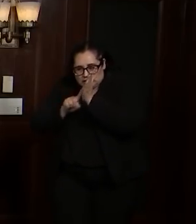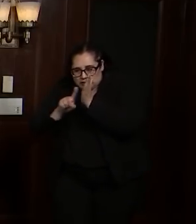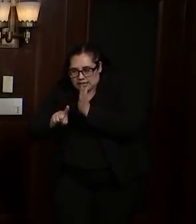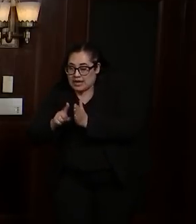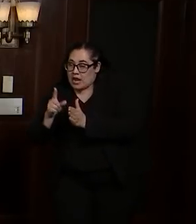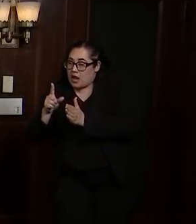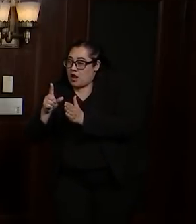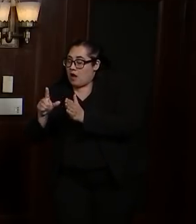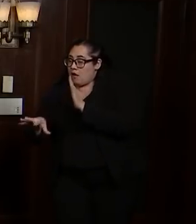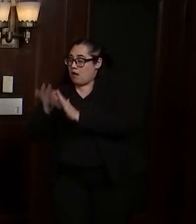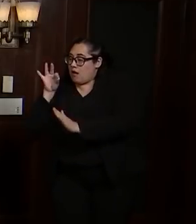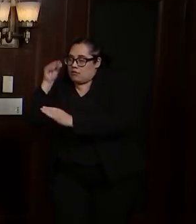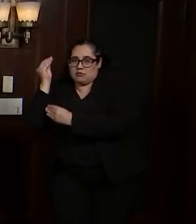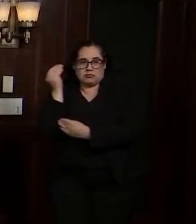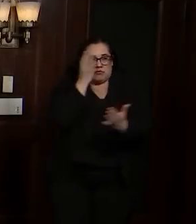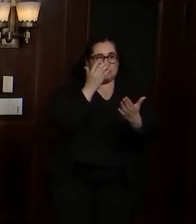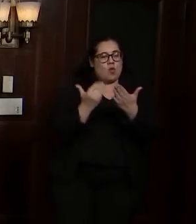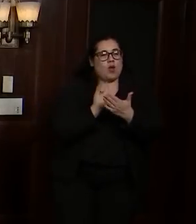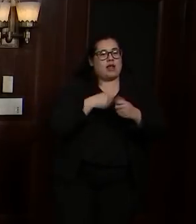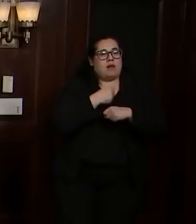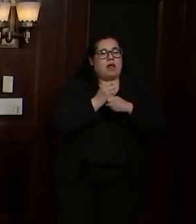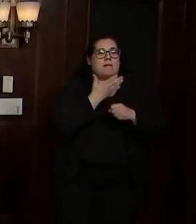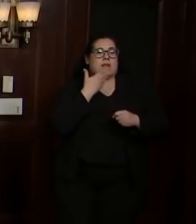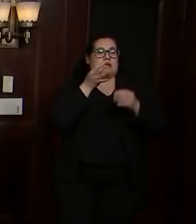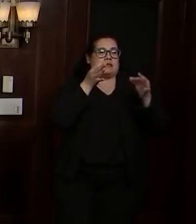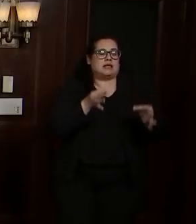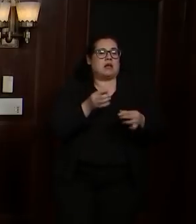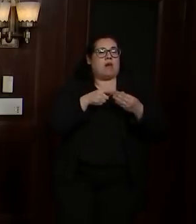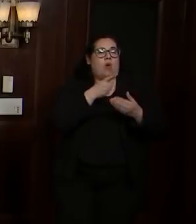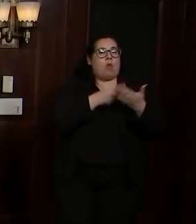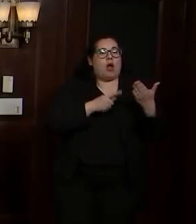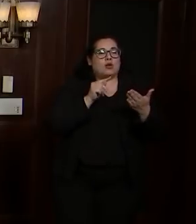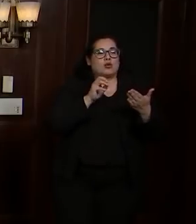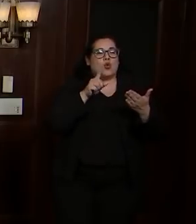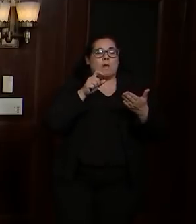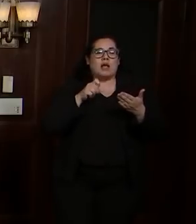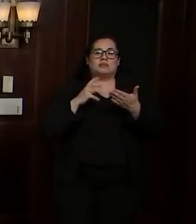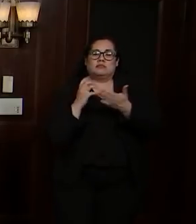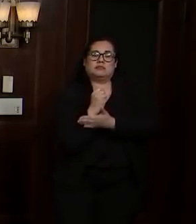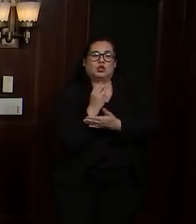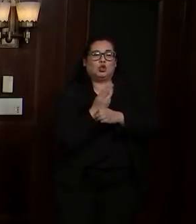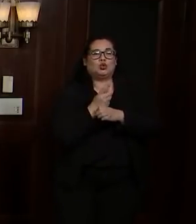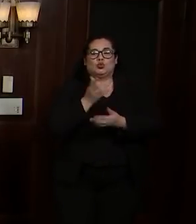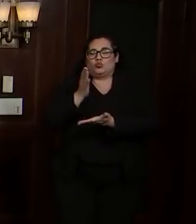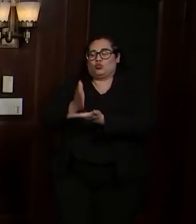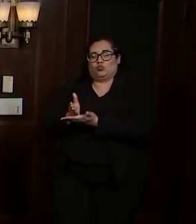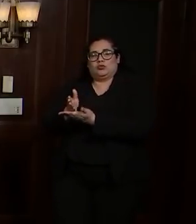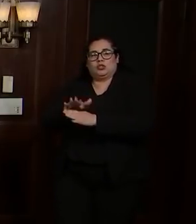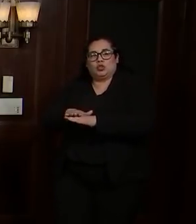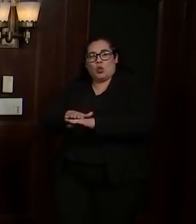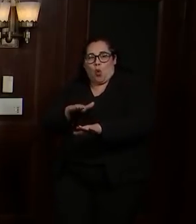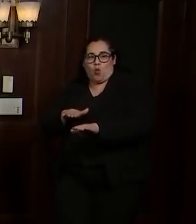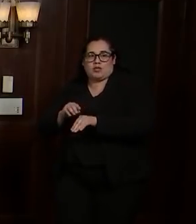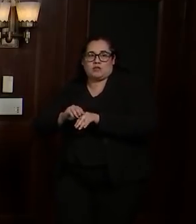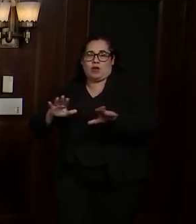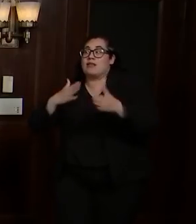we can make better decisions about what tools we ought to use to really slow the spread. But thanks a lot.